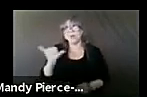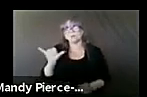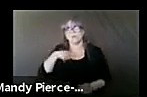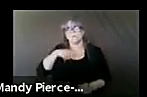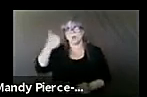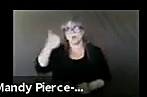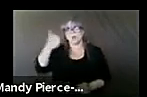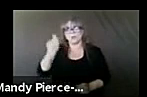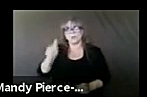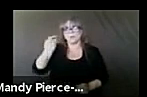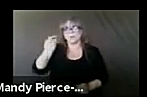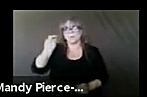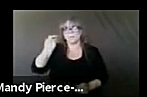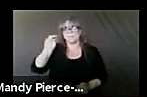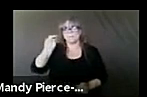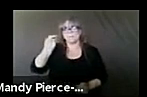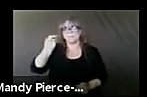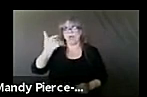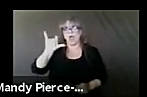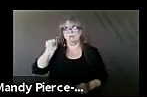show Colorado is now past its peak?